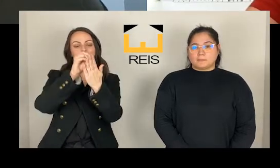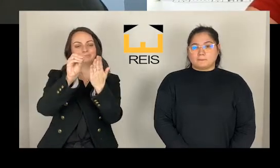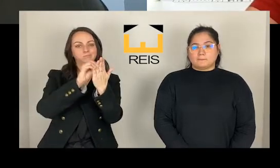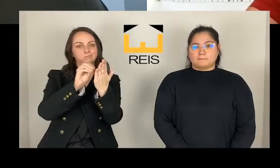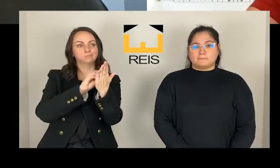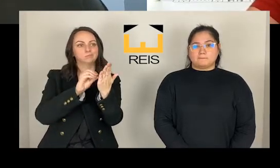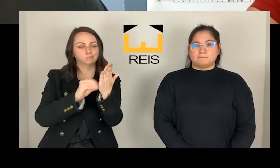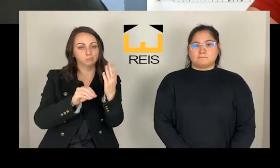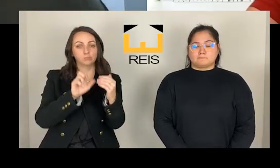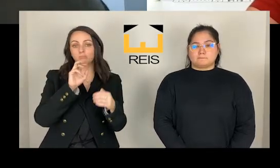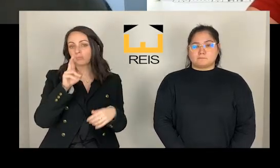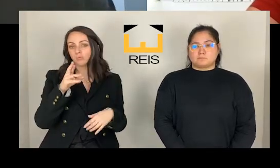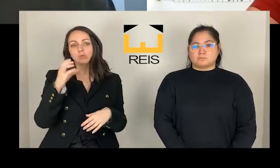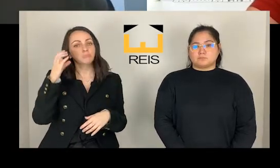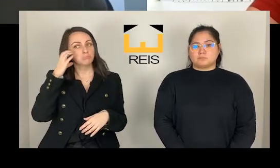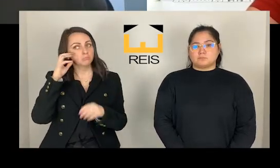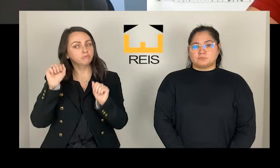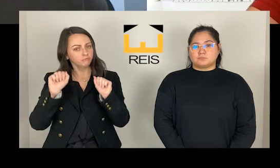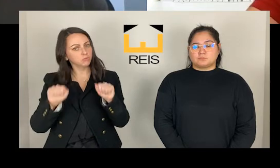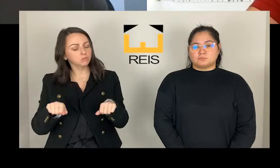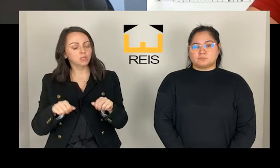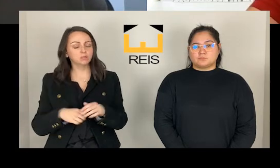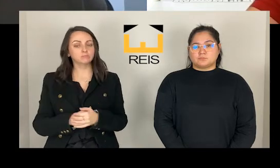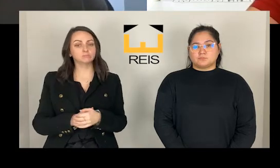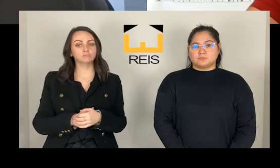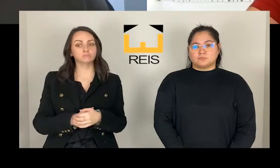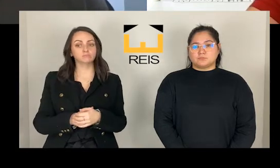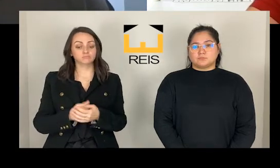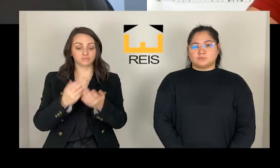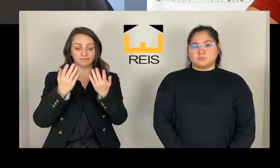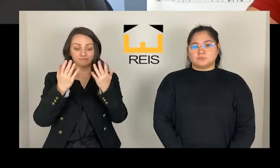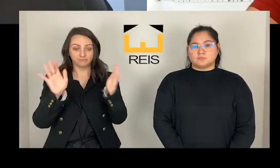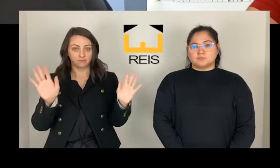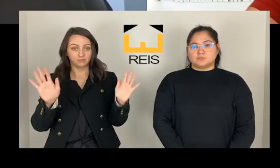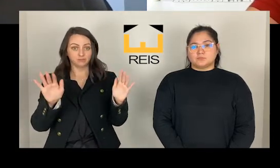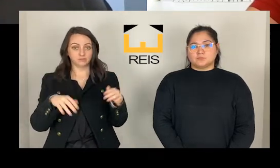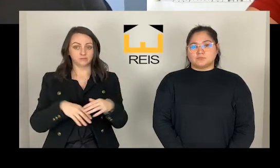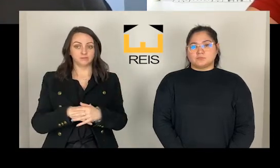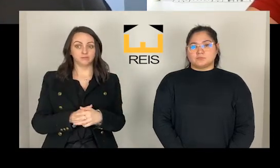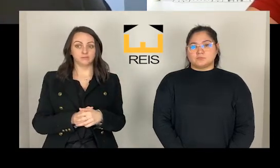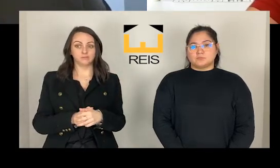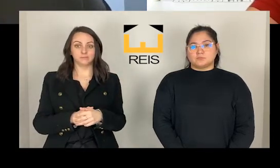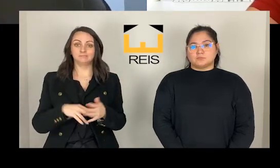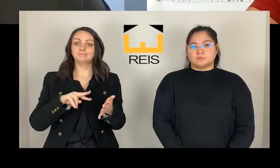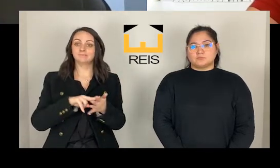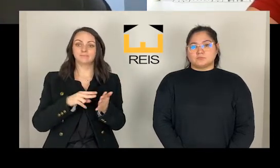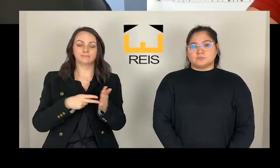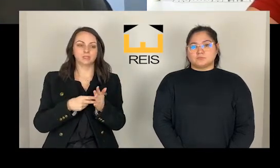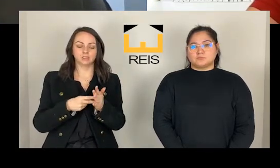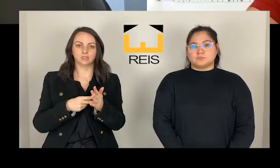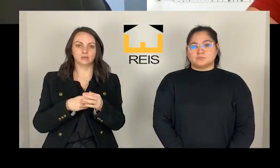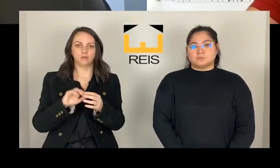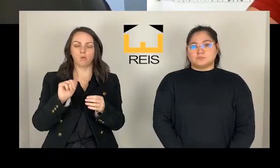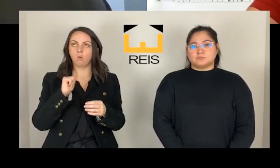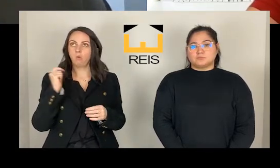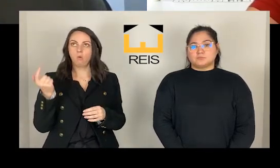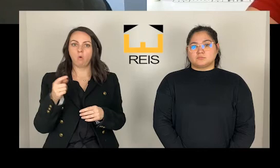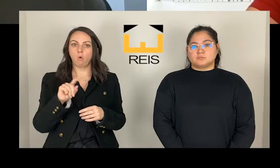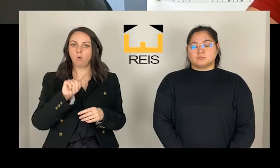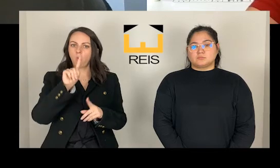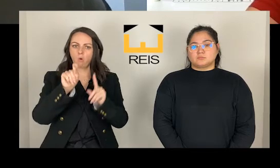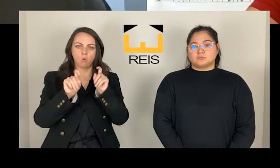that application over the phone. Once they have completed the application, and by that meaning you've looked at that application, you've